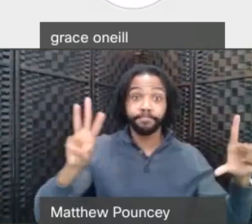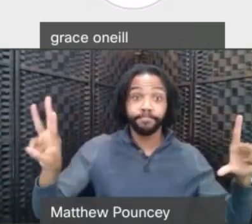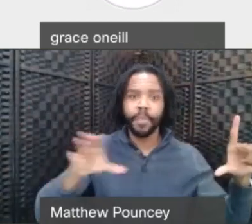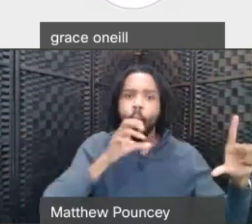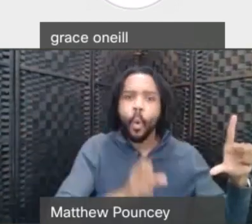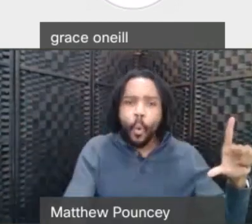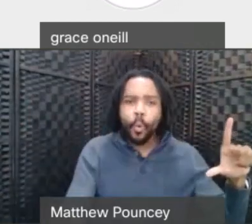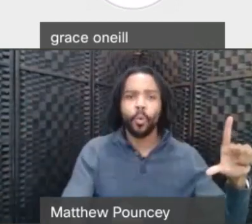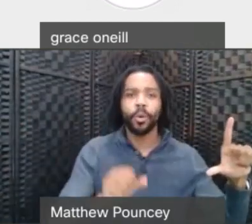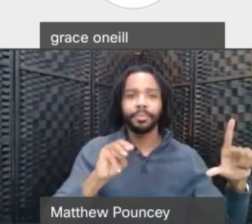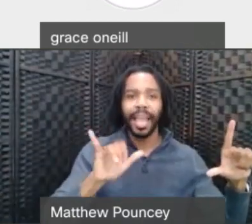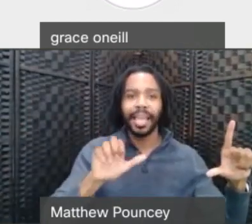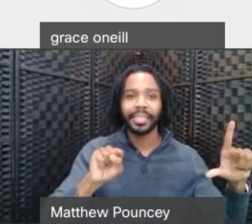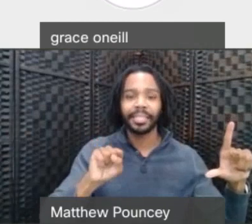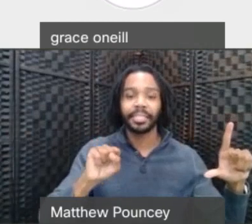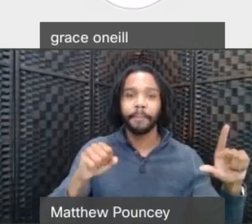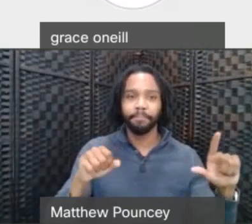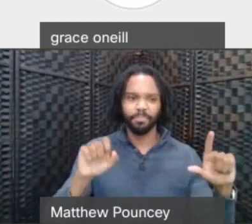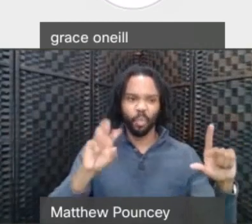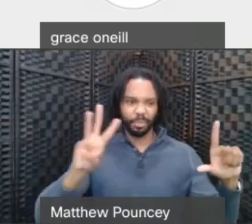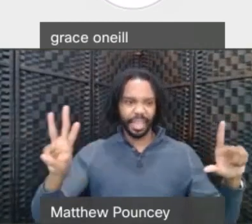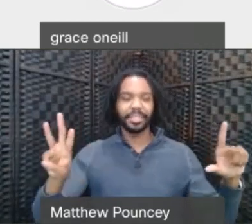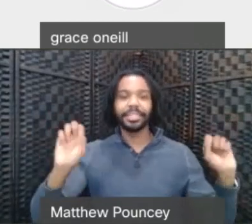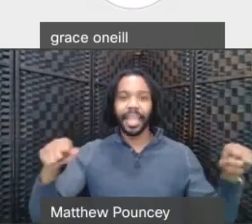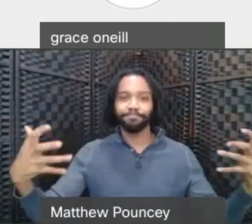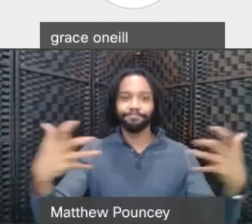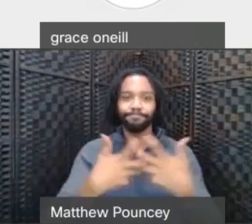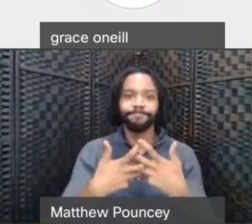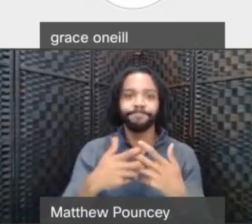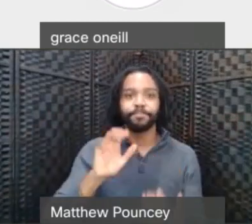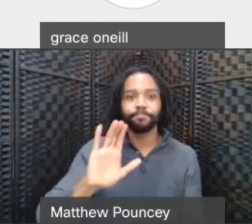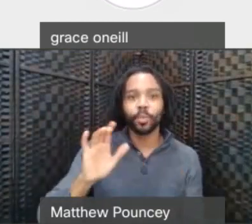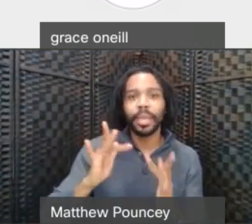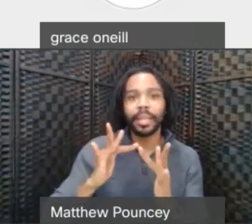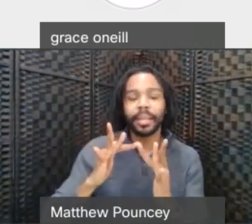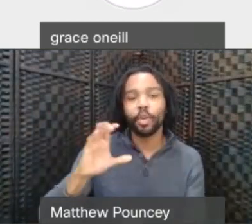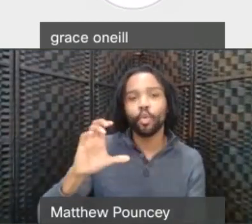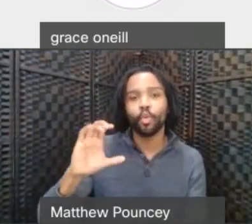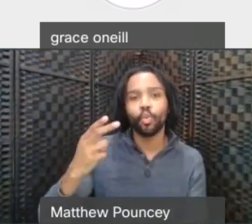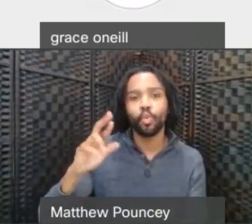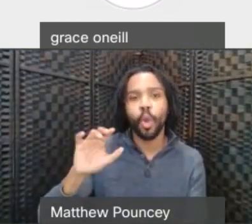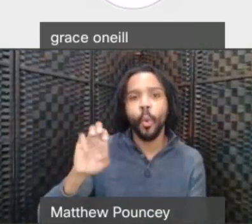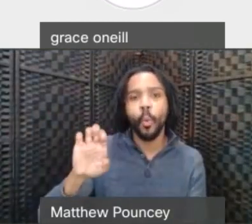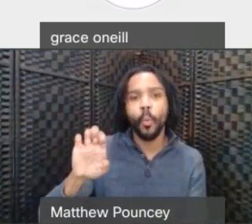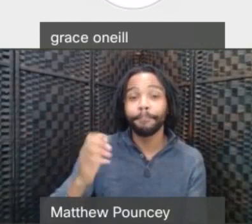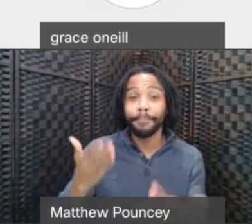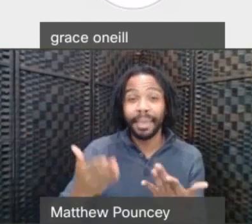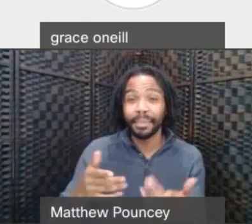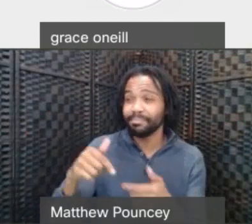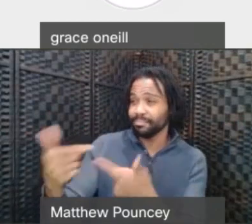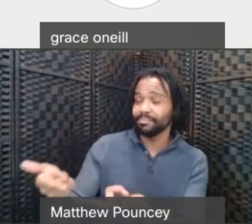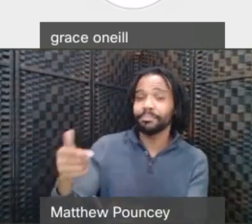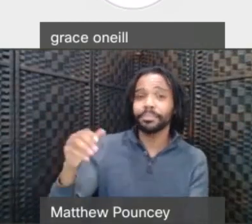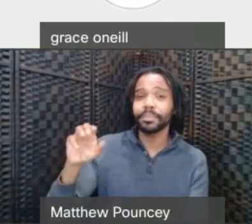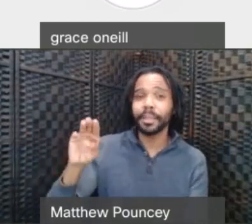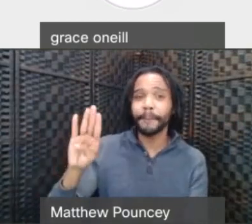so maybe Beam can speak to the link that was provided at the beginning. I don't know